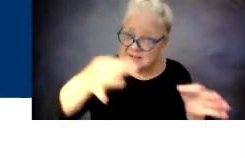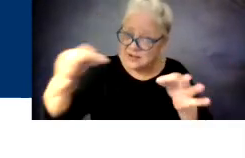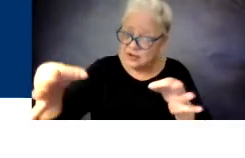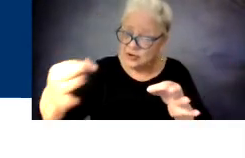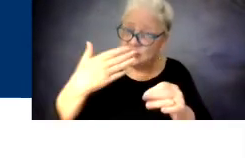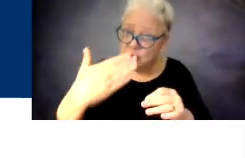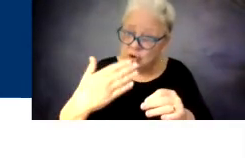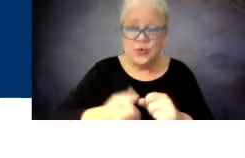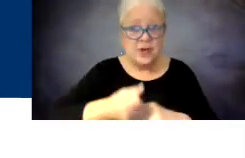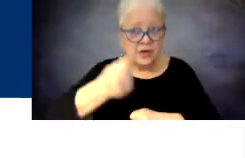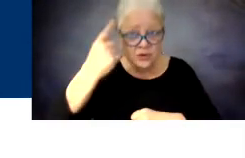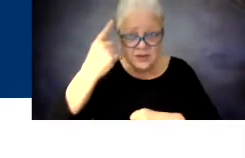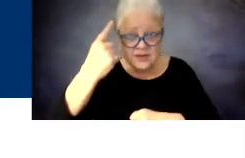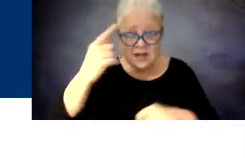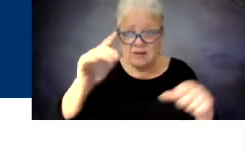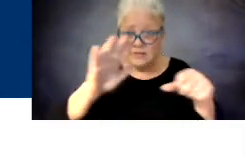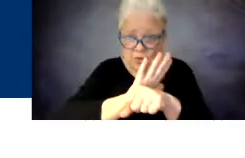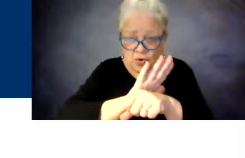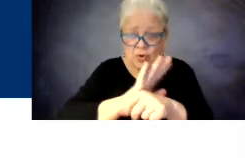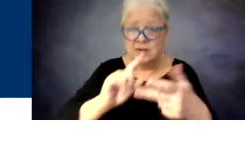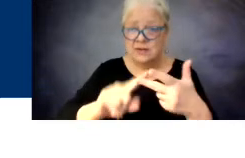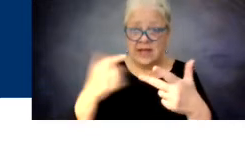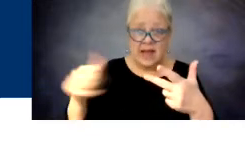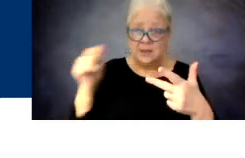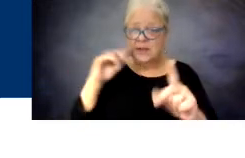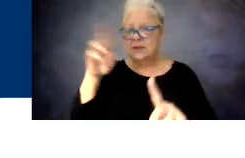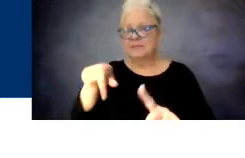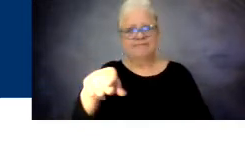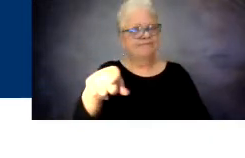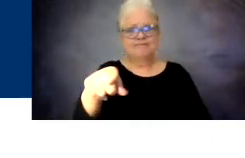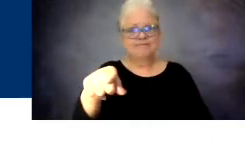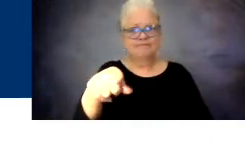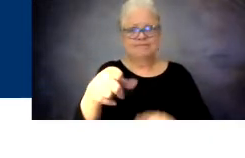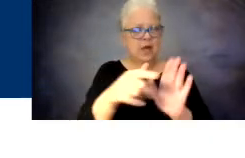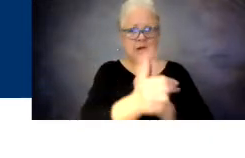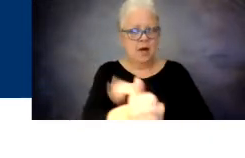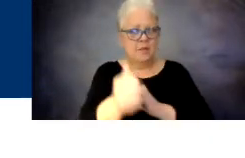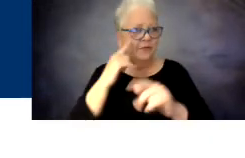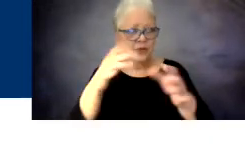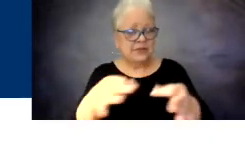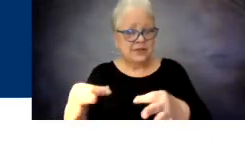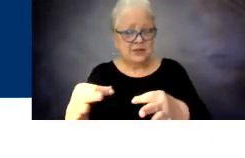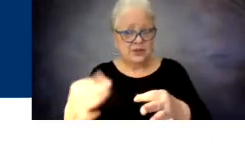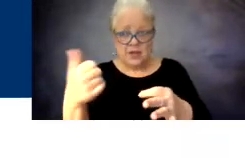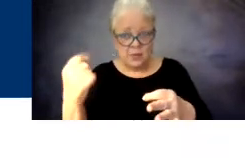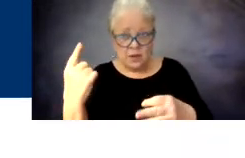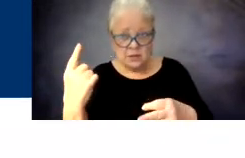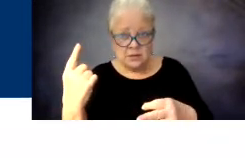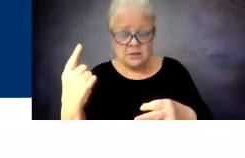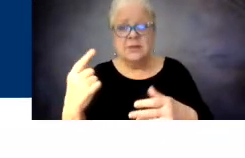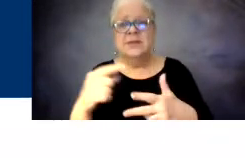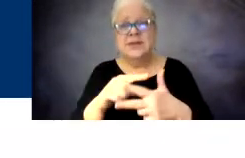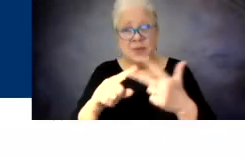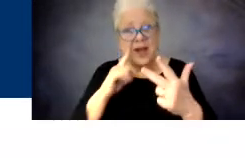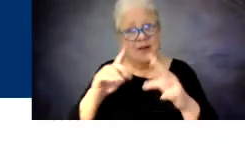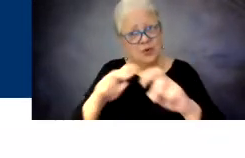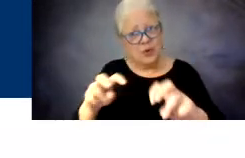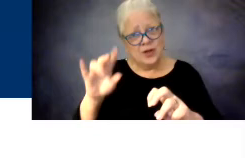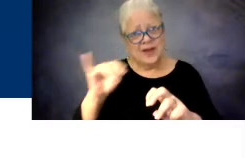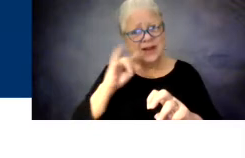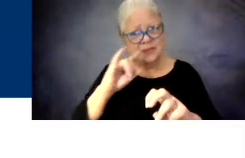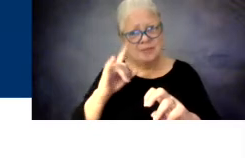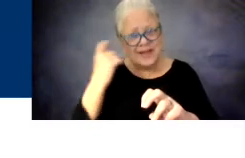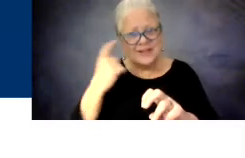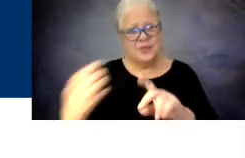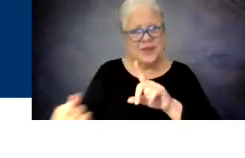Has anybody deemed them to not be able to make those decisions? Obviously, we have to take a look at that because it's going to impact our investigation, how